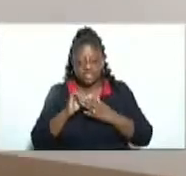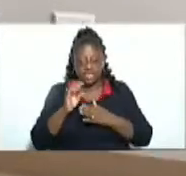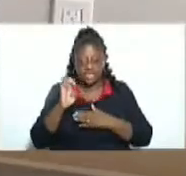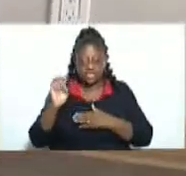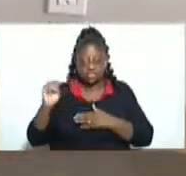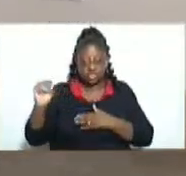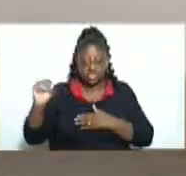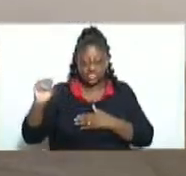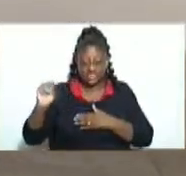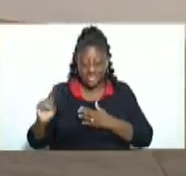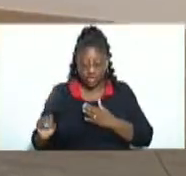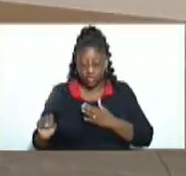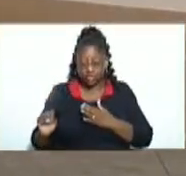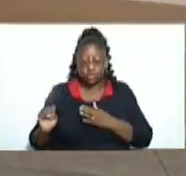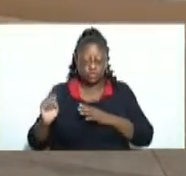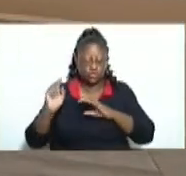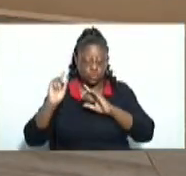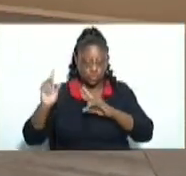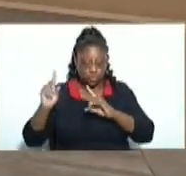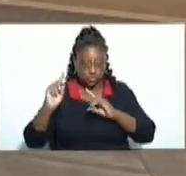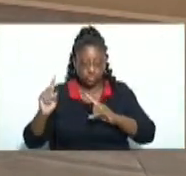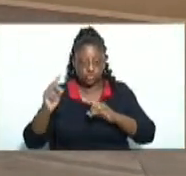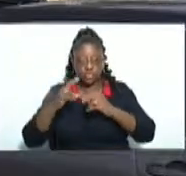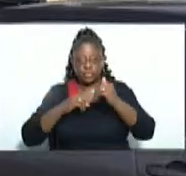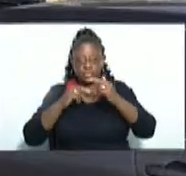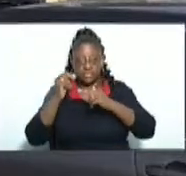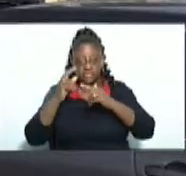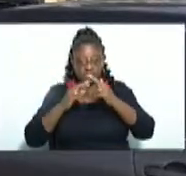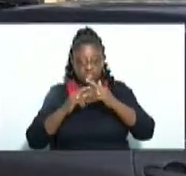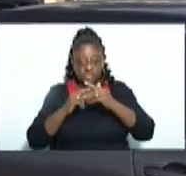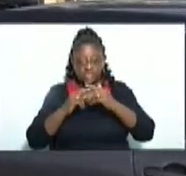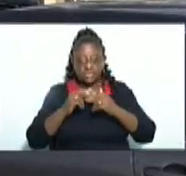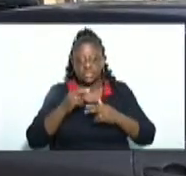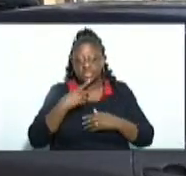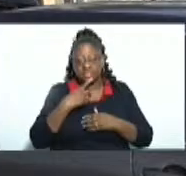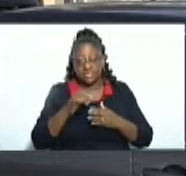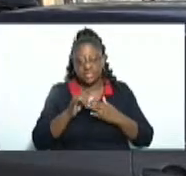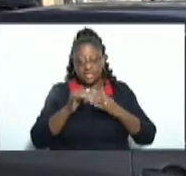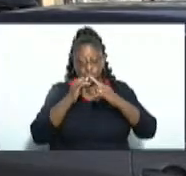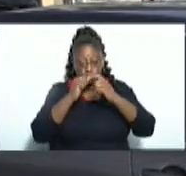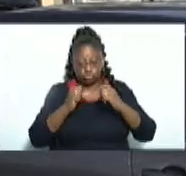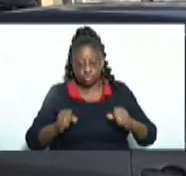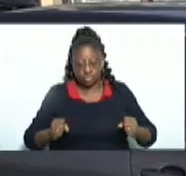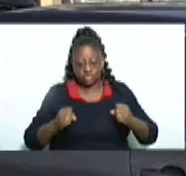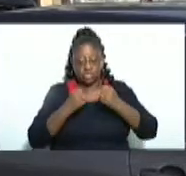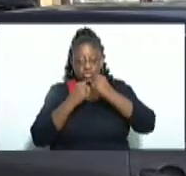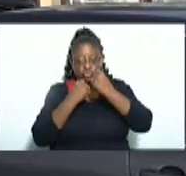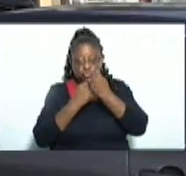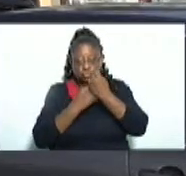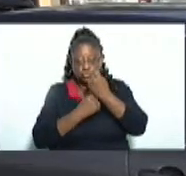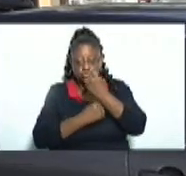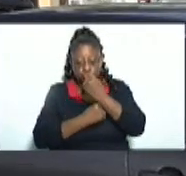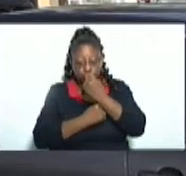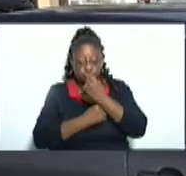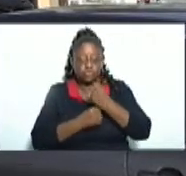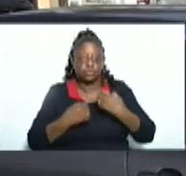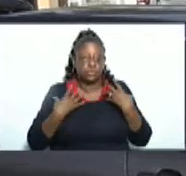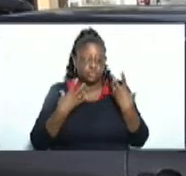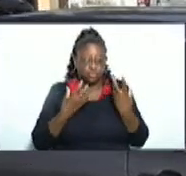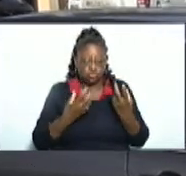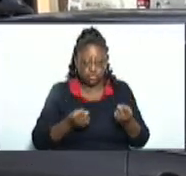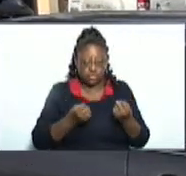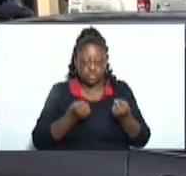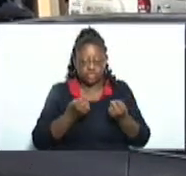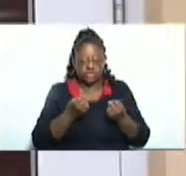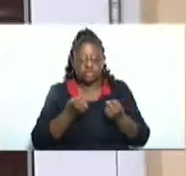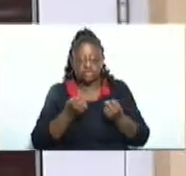South. Minister of State Miles LaRota, who now heads Social Services, says the structure strengthens the department's ability to address